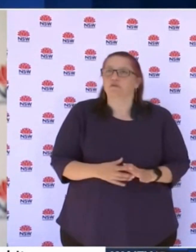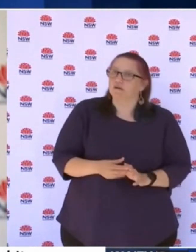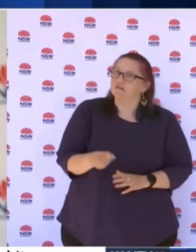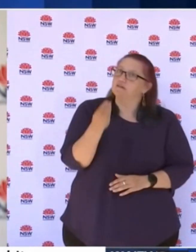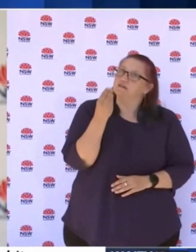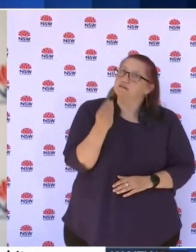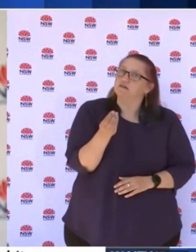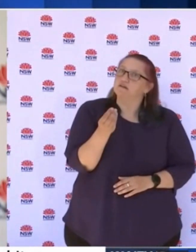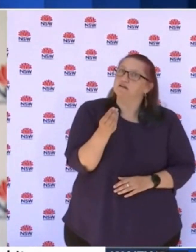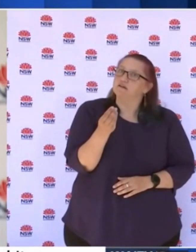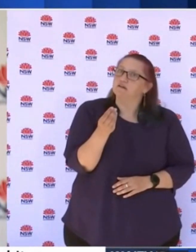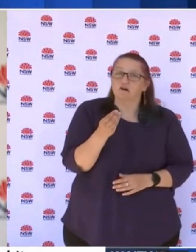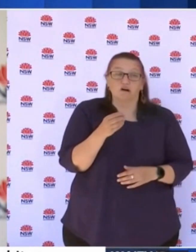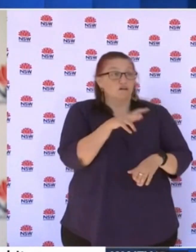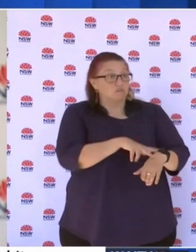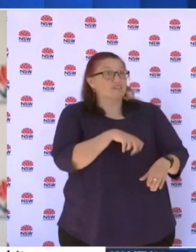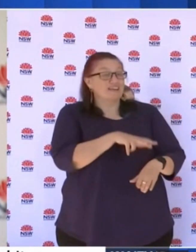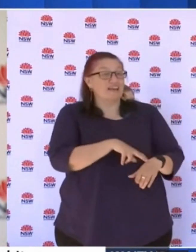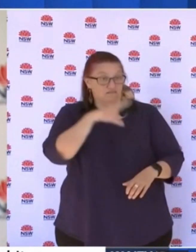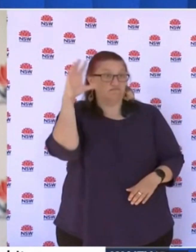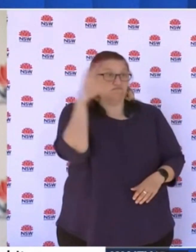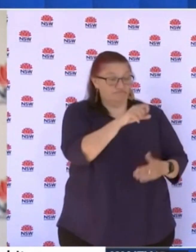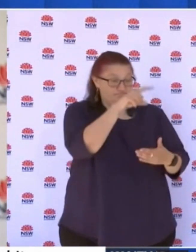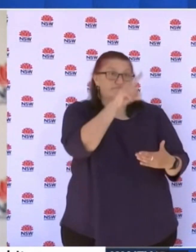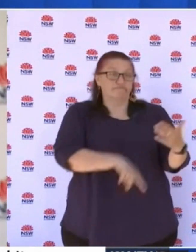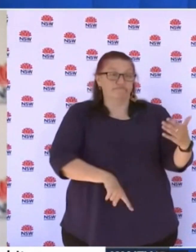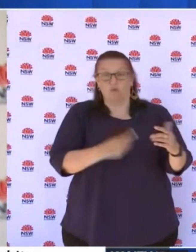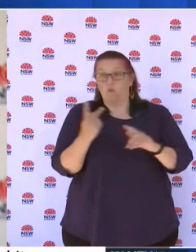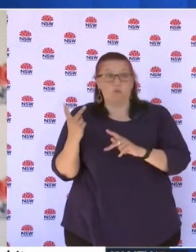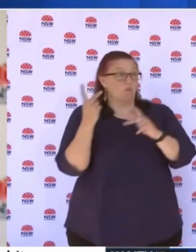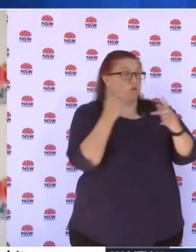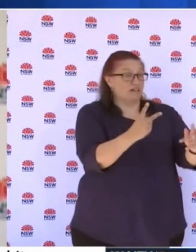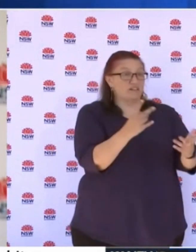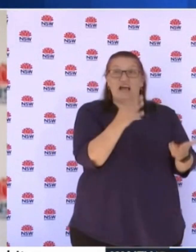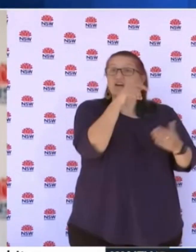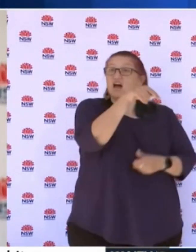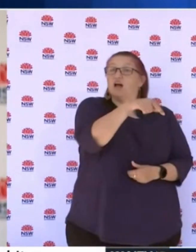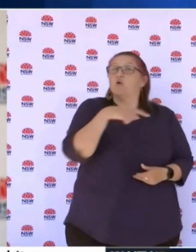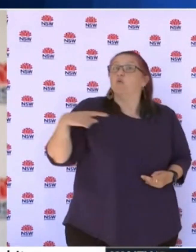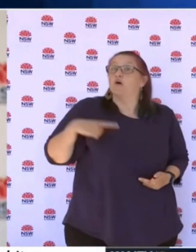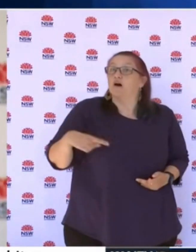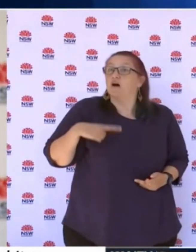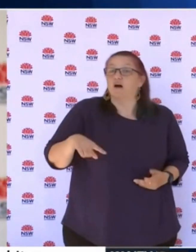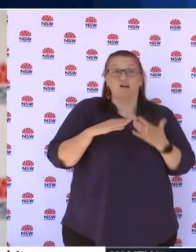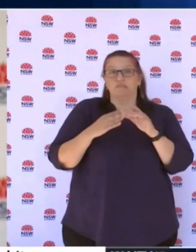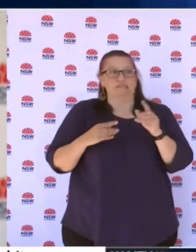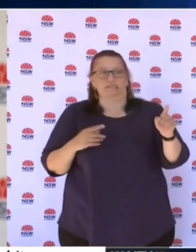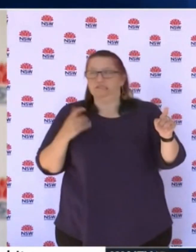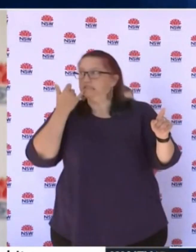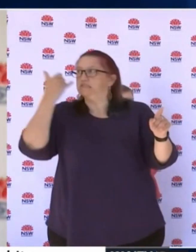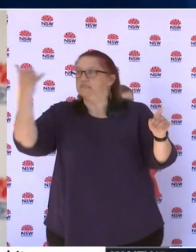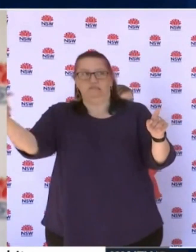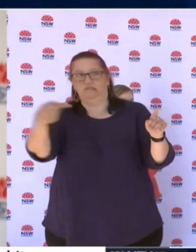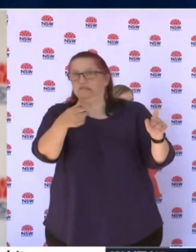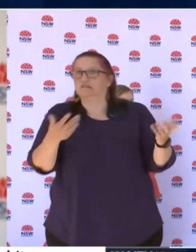took suitable action. Police went to that location as a result of the community concern. It was